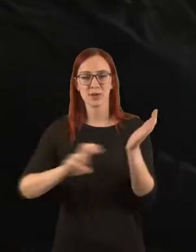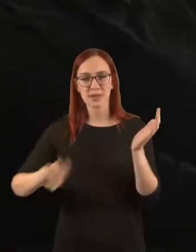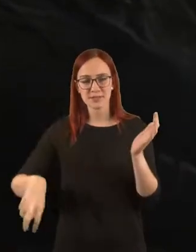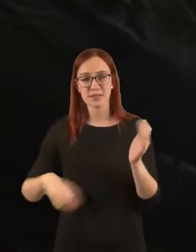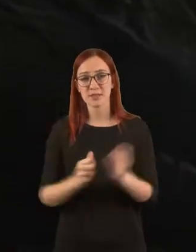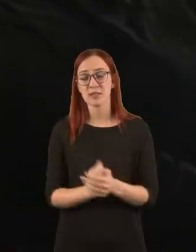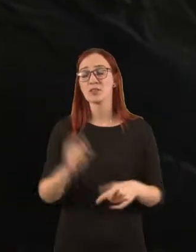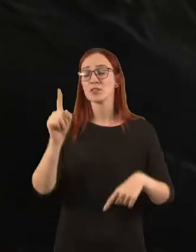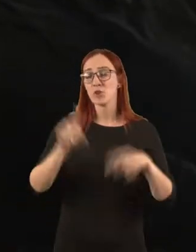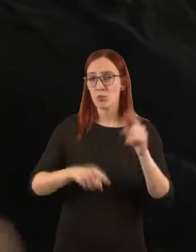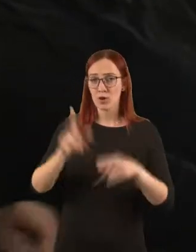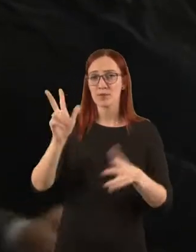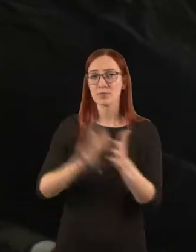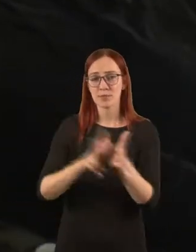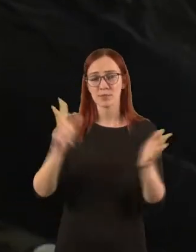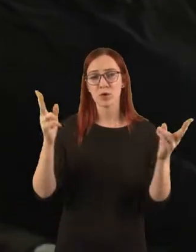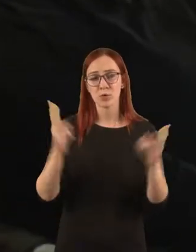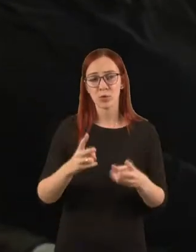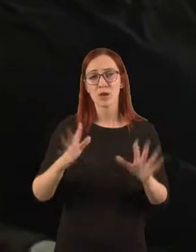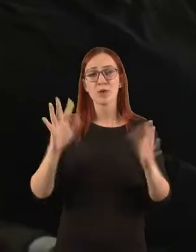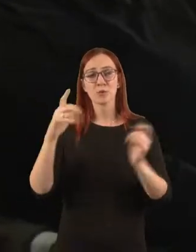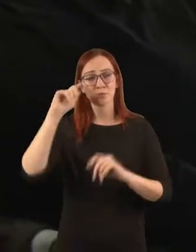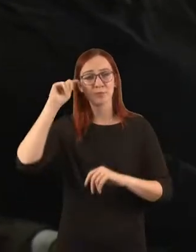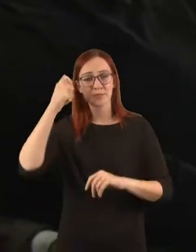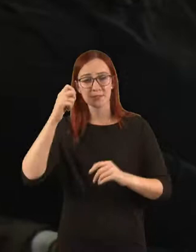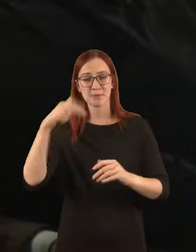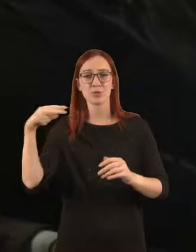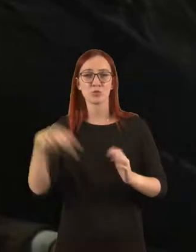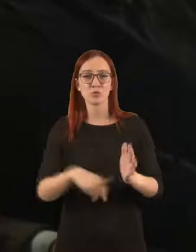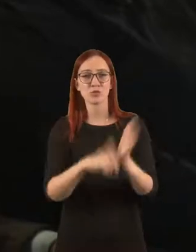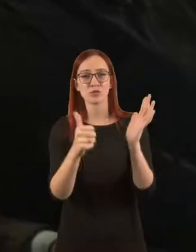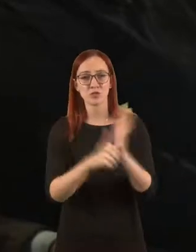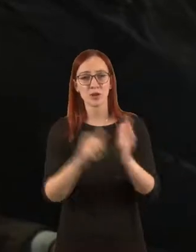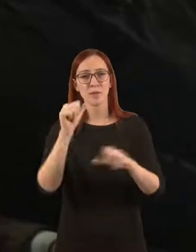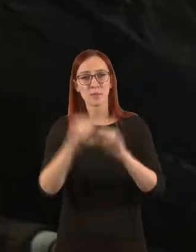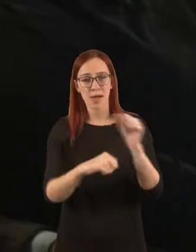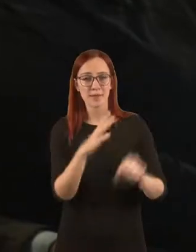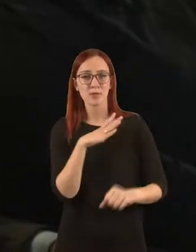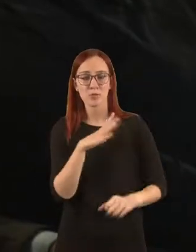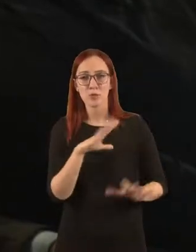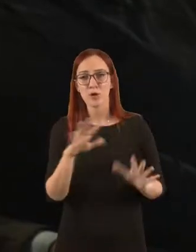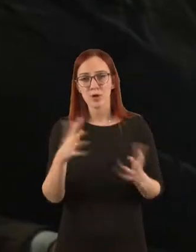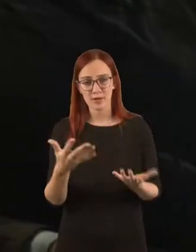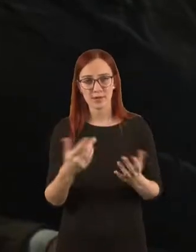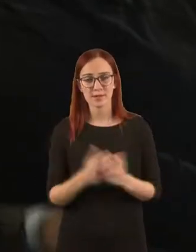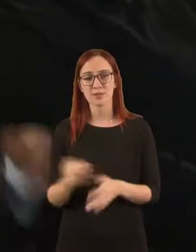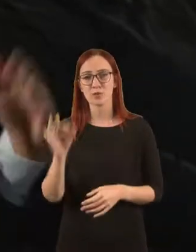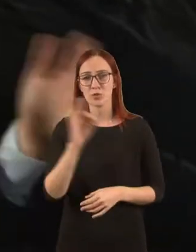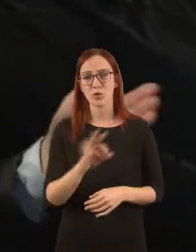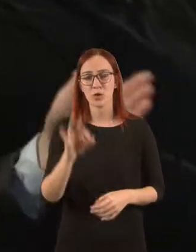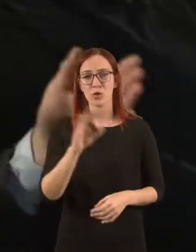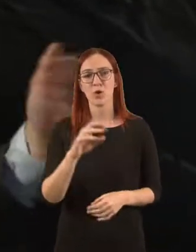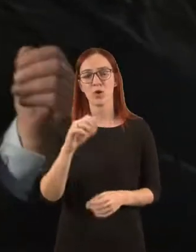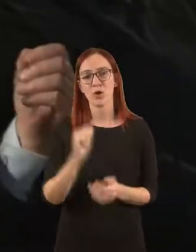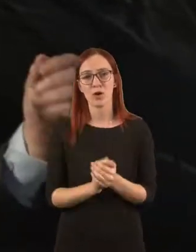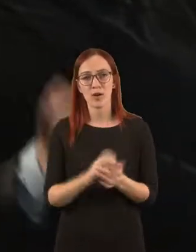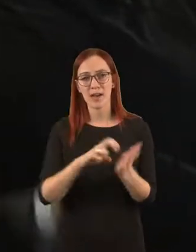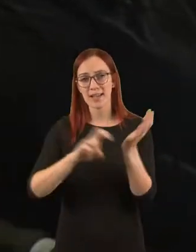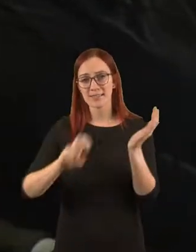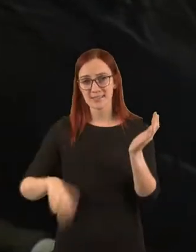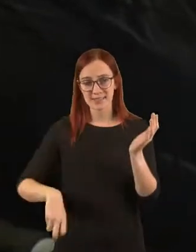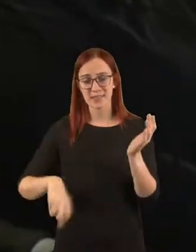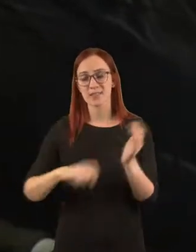support or subsidies to all fossil fuels. Well, if you remember what happened in 2016 when